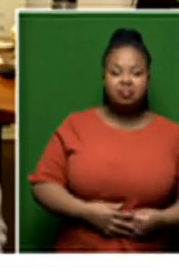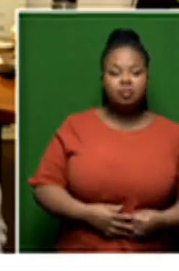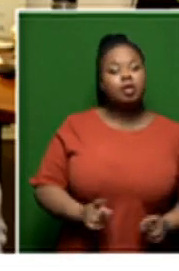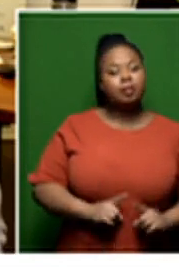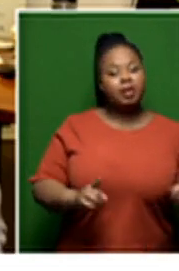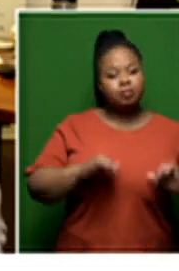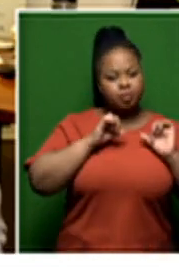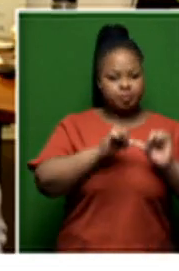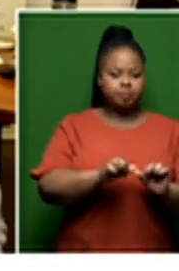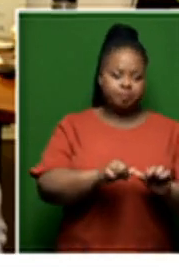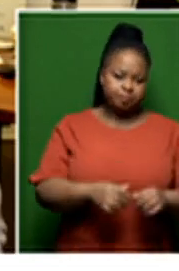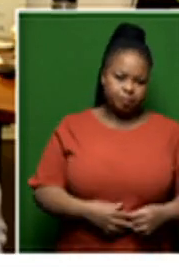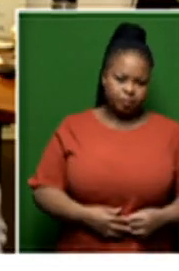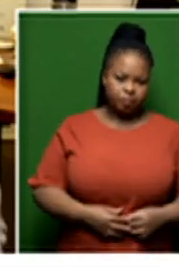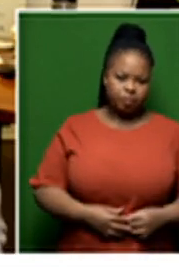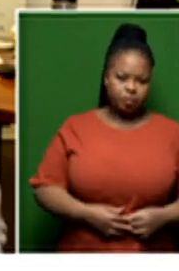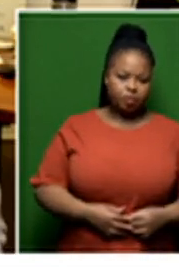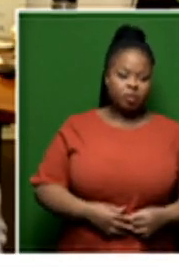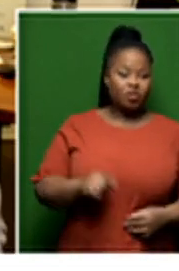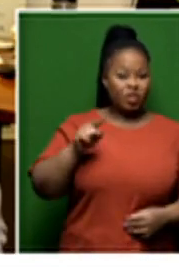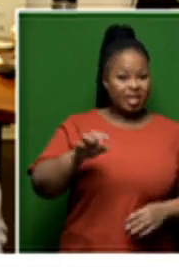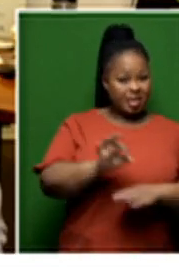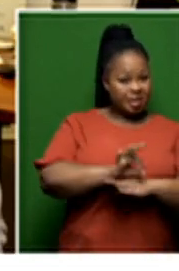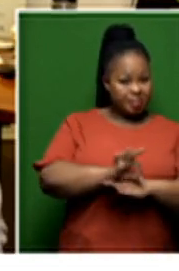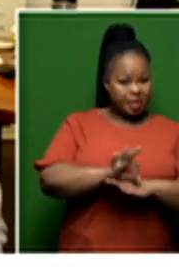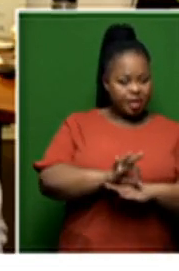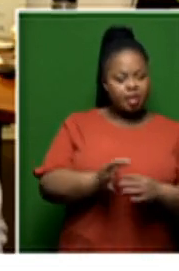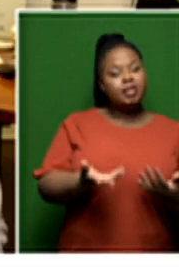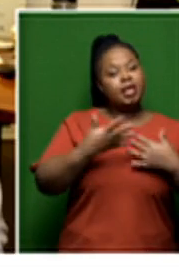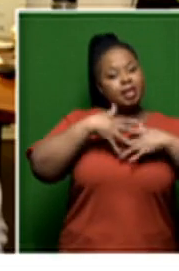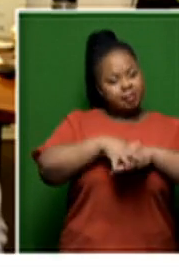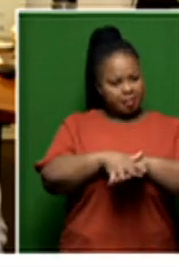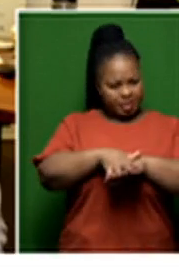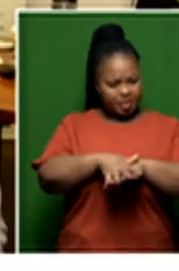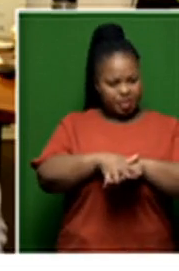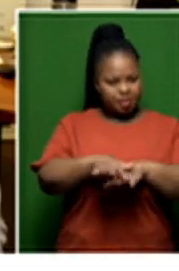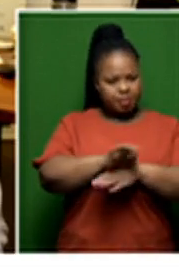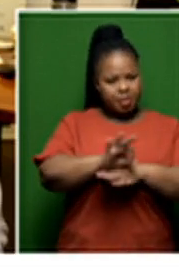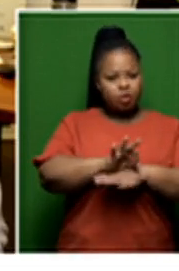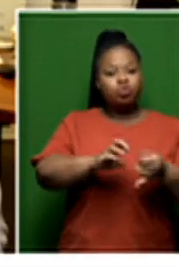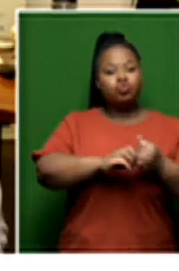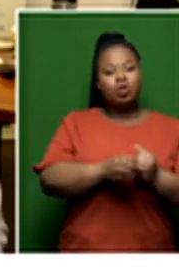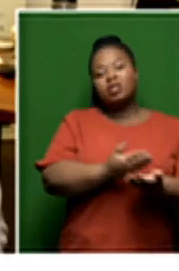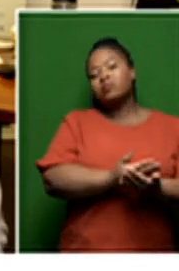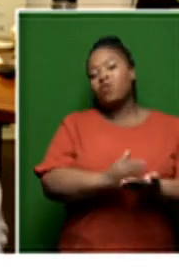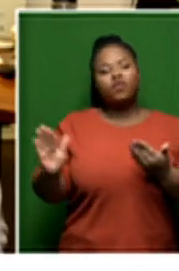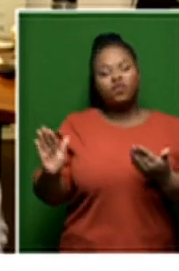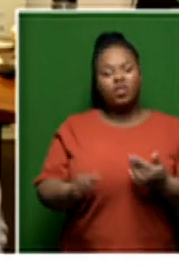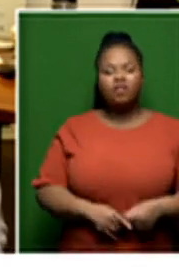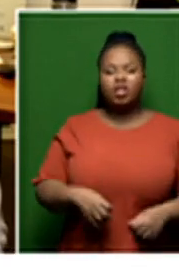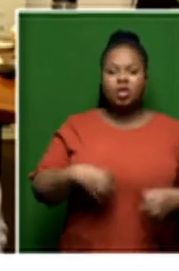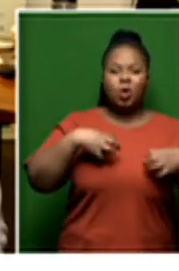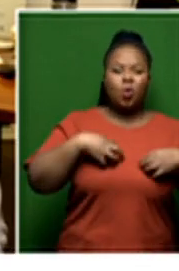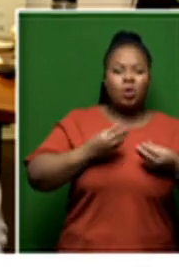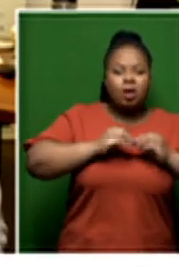moving along with regard to that plan, the implementable plan to eradicate these pit latrines, what